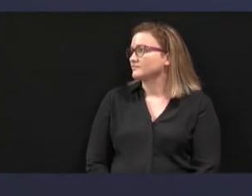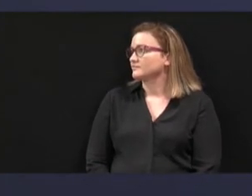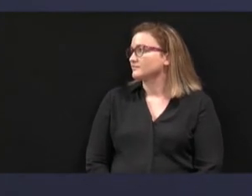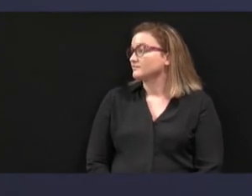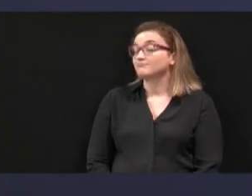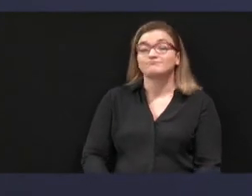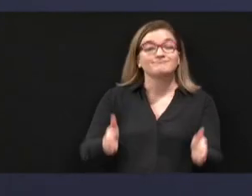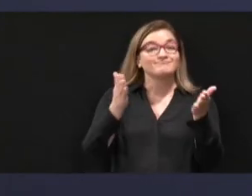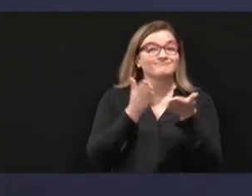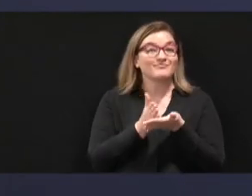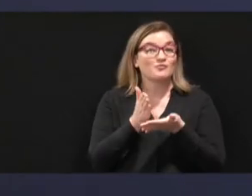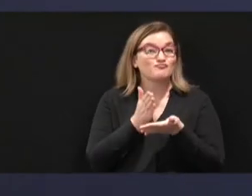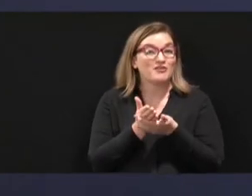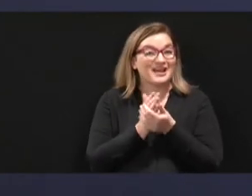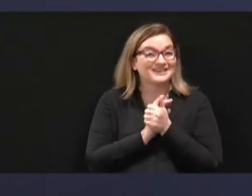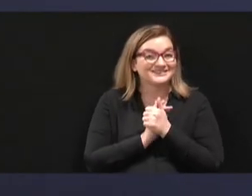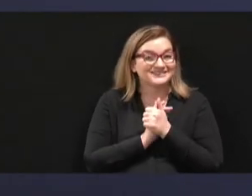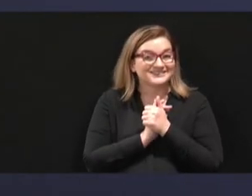All right.